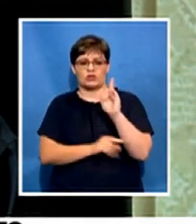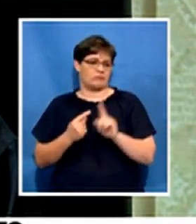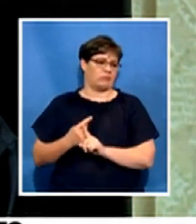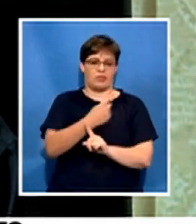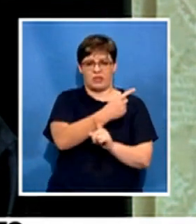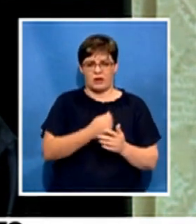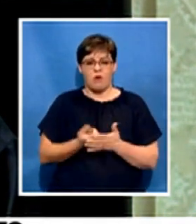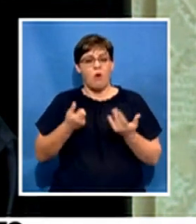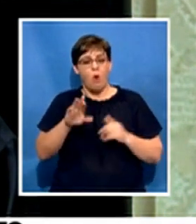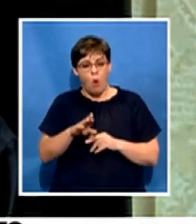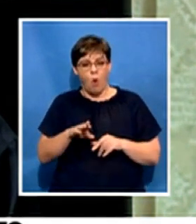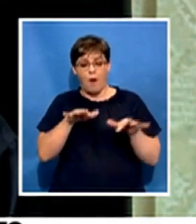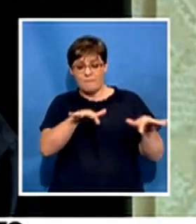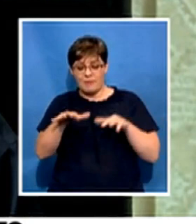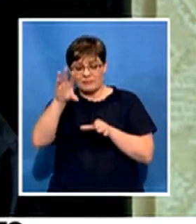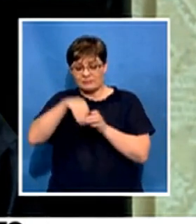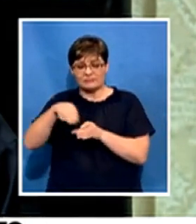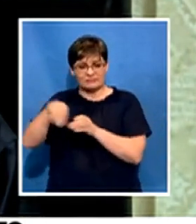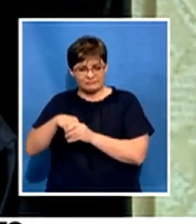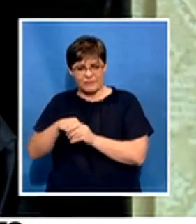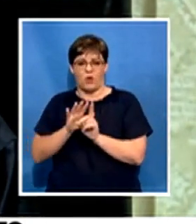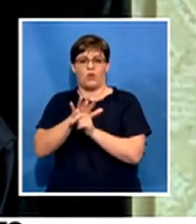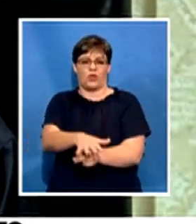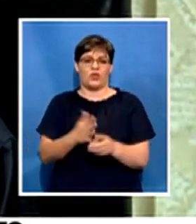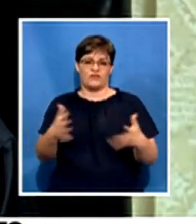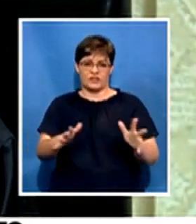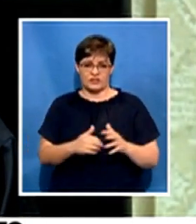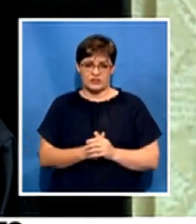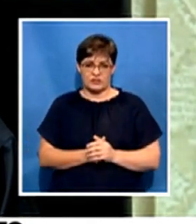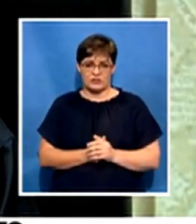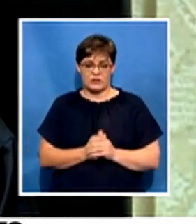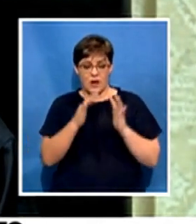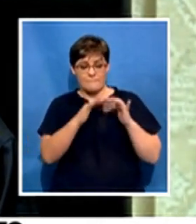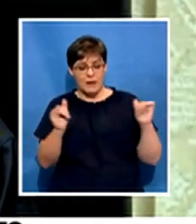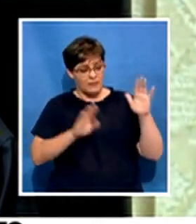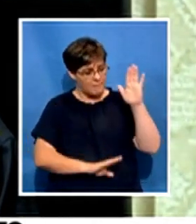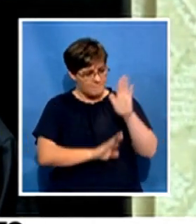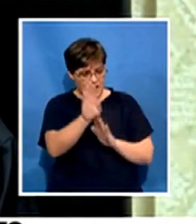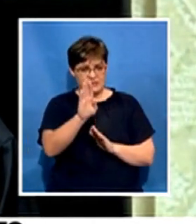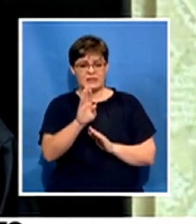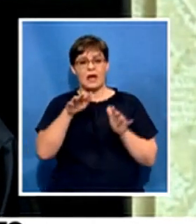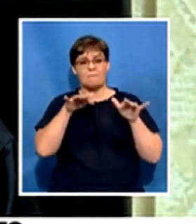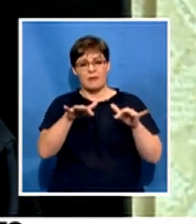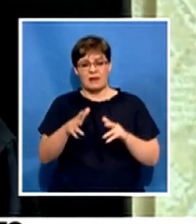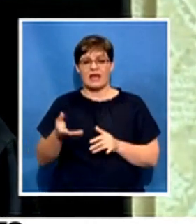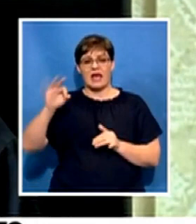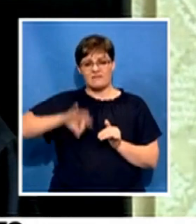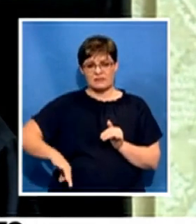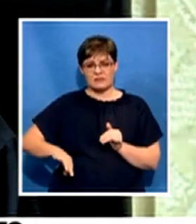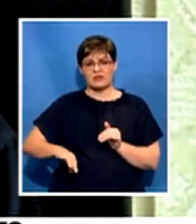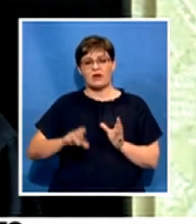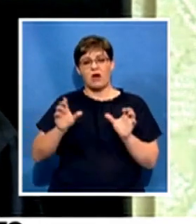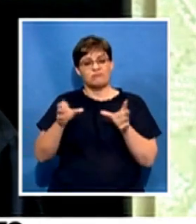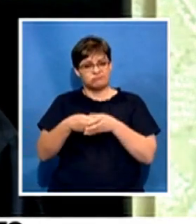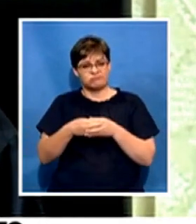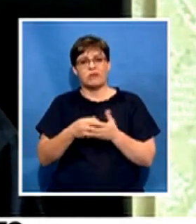were undermined. Parliament passed the Public Investment Corporation Amendment Bill in March 2019 and the